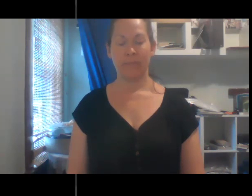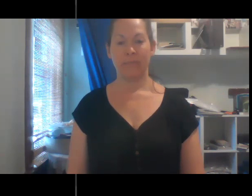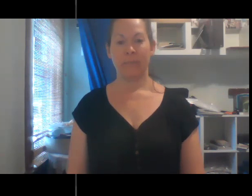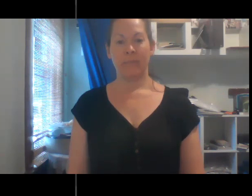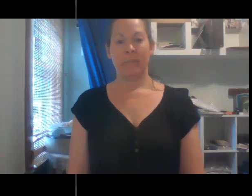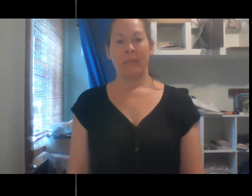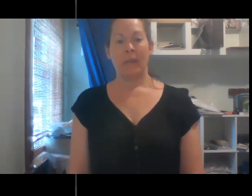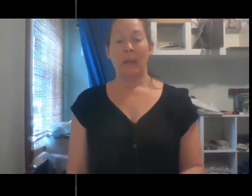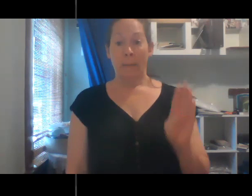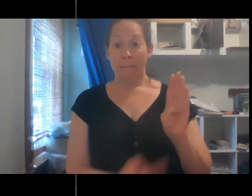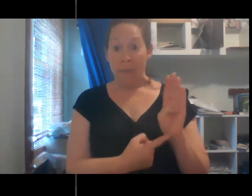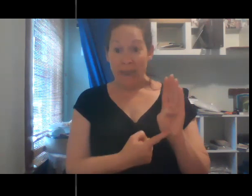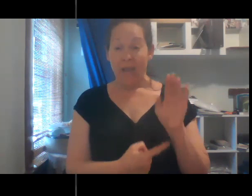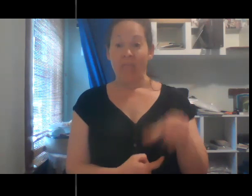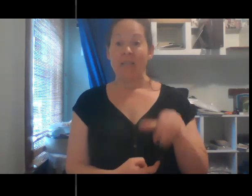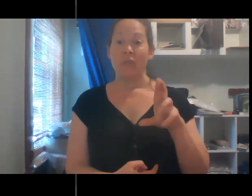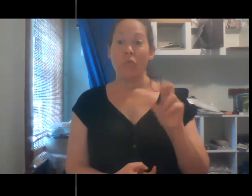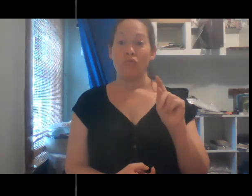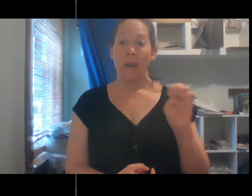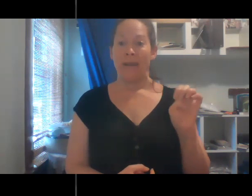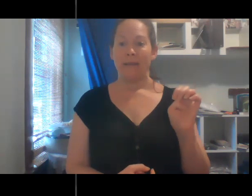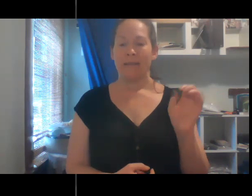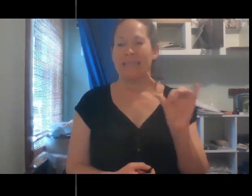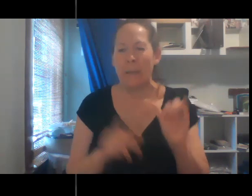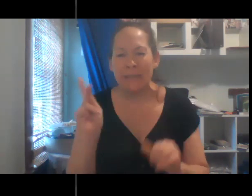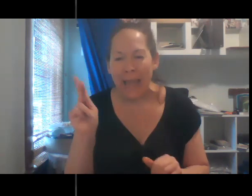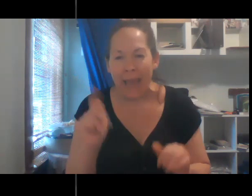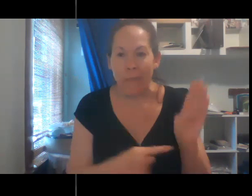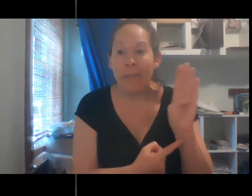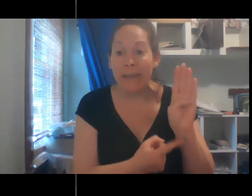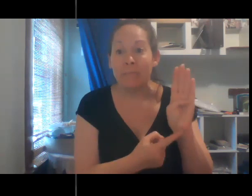the rate, just like K did.